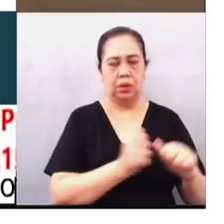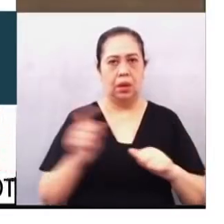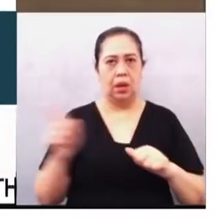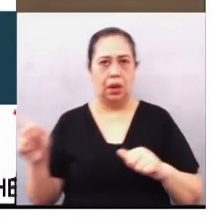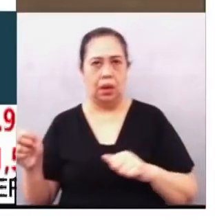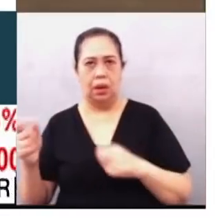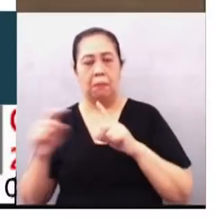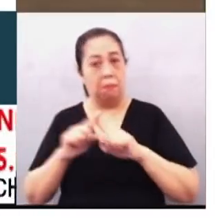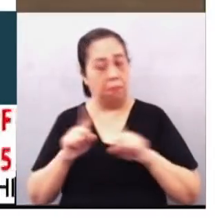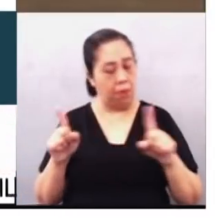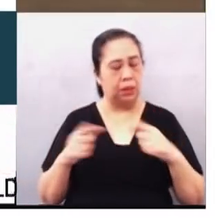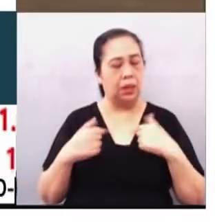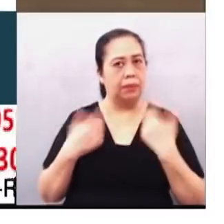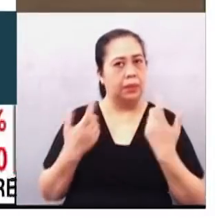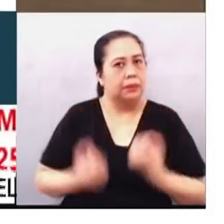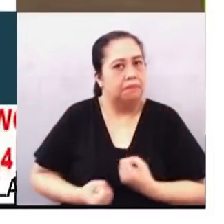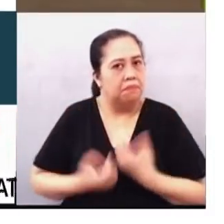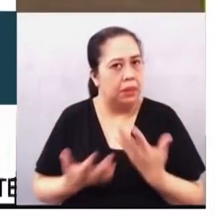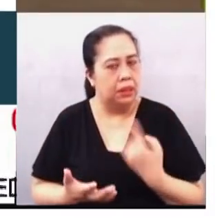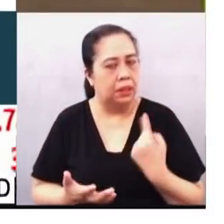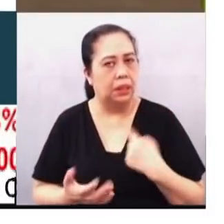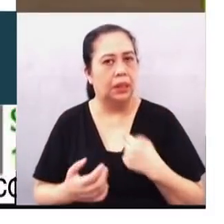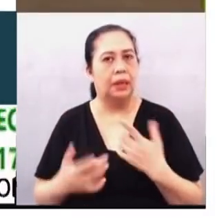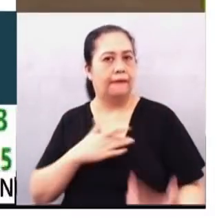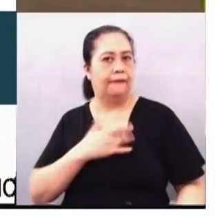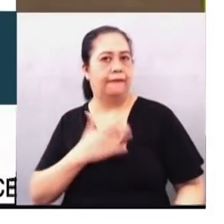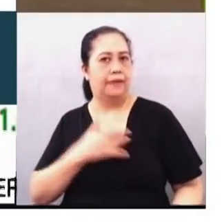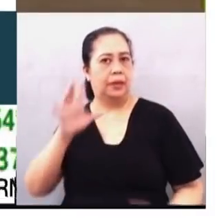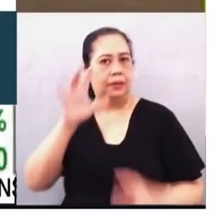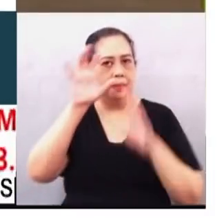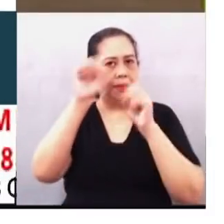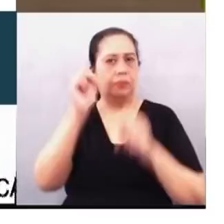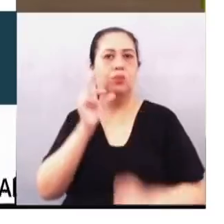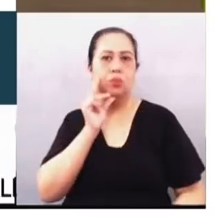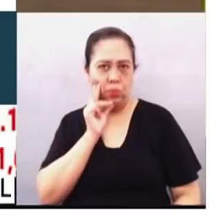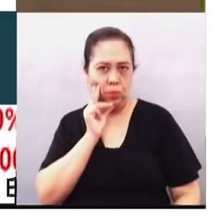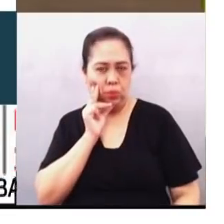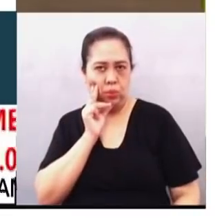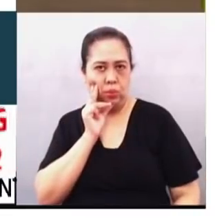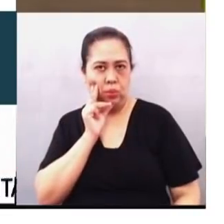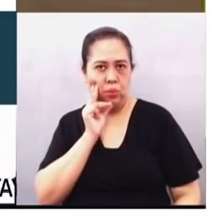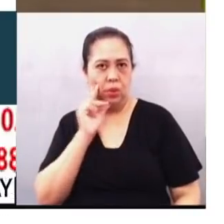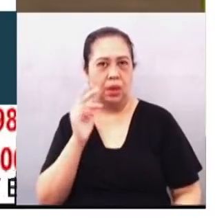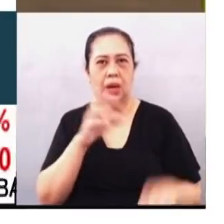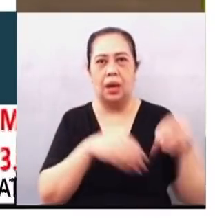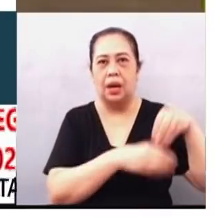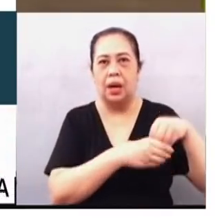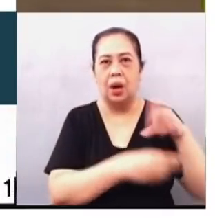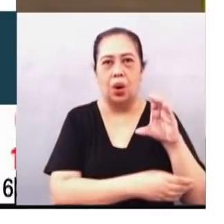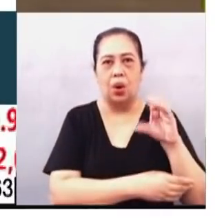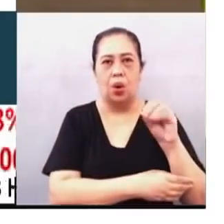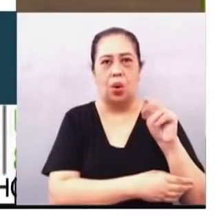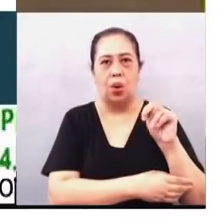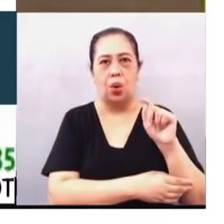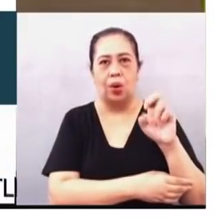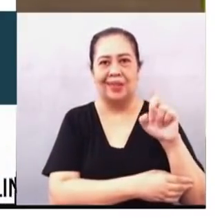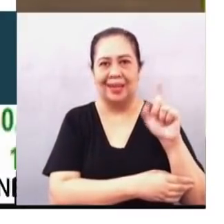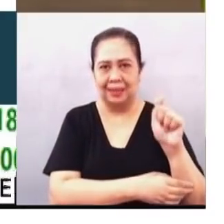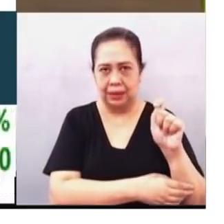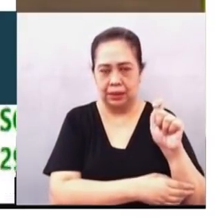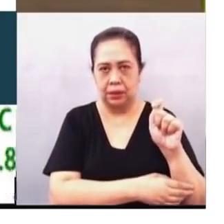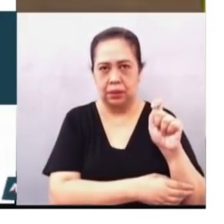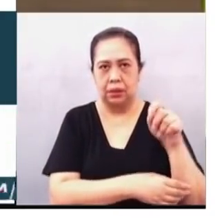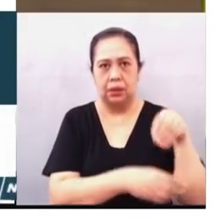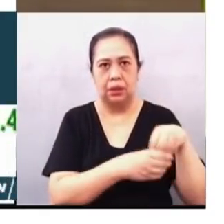Hindi ko pwede siraan yun, but I am just expressing the sentiments of President Duterte on the context, within the context of